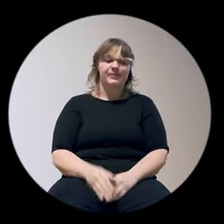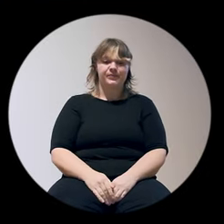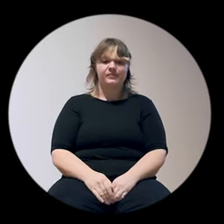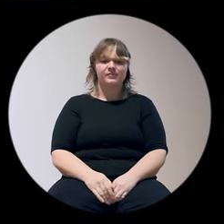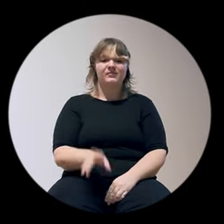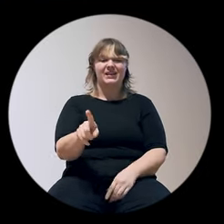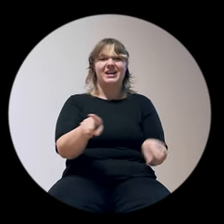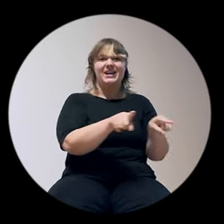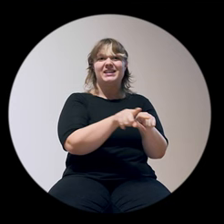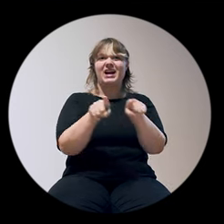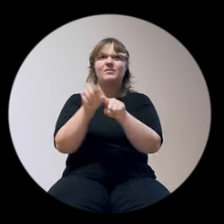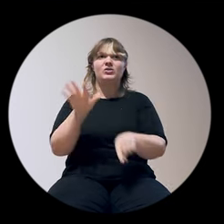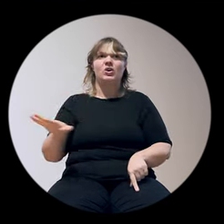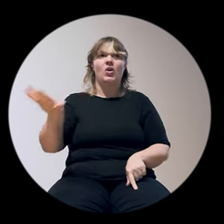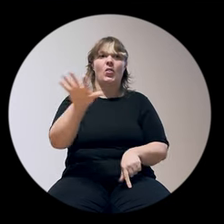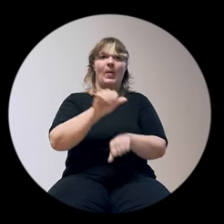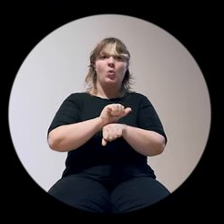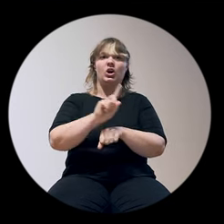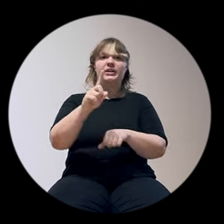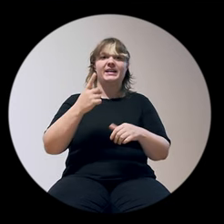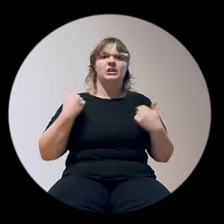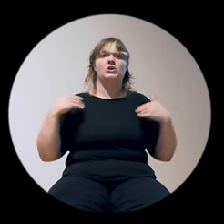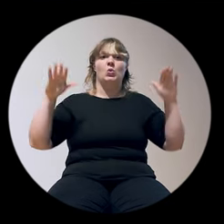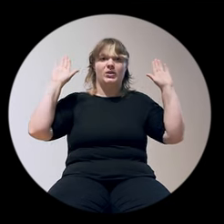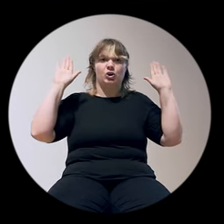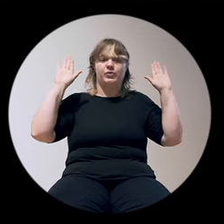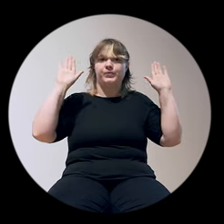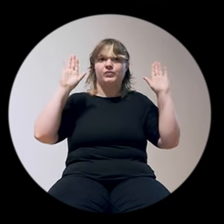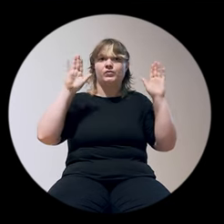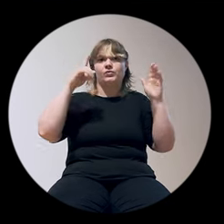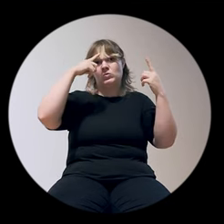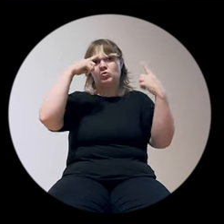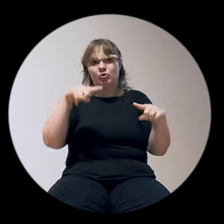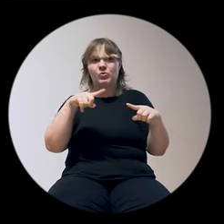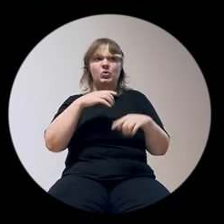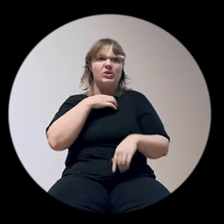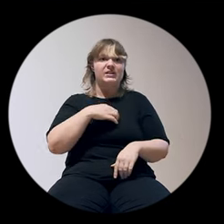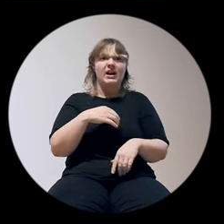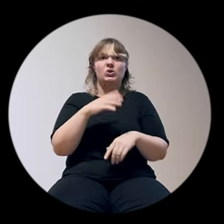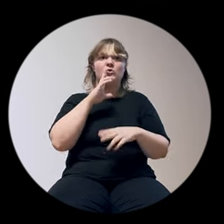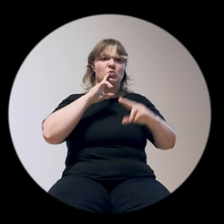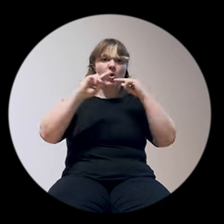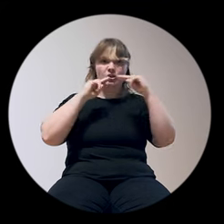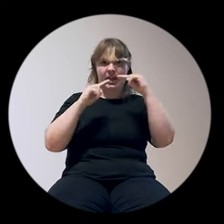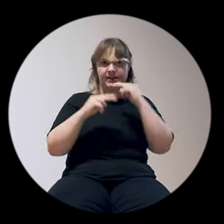White flag is synonymous throughout the world as a sign of surrender, truce, or desire to engage in battlefield